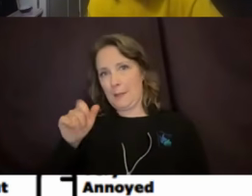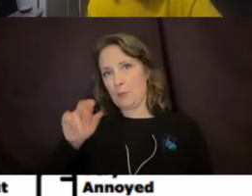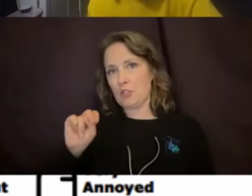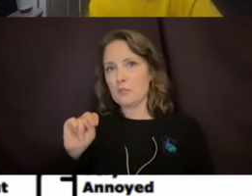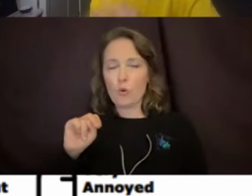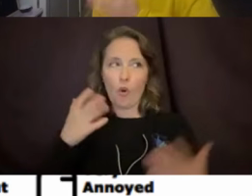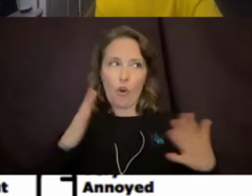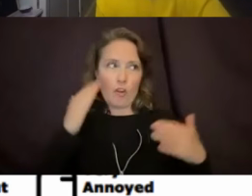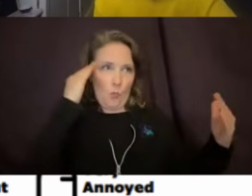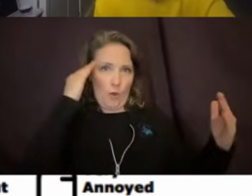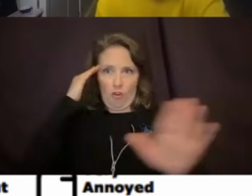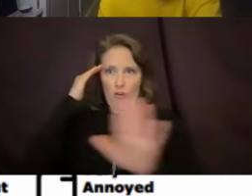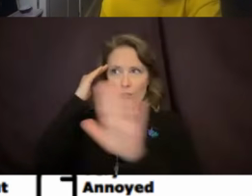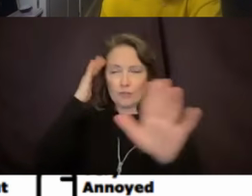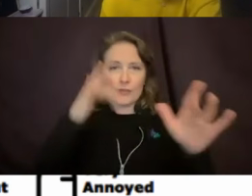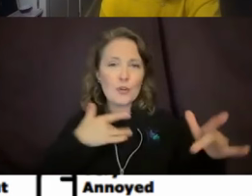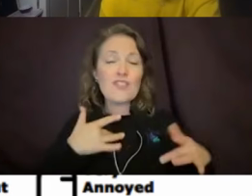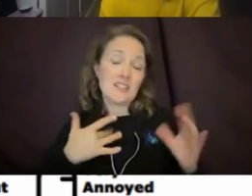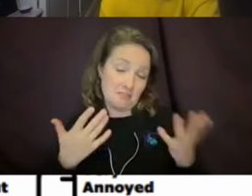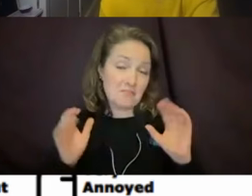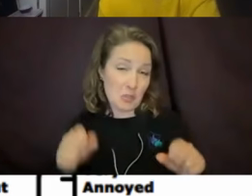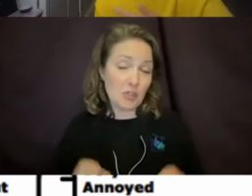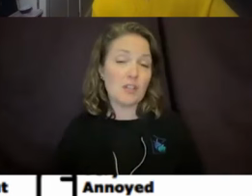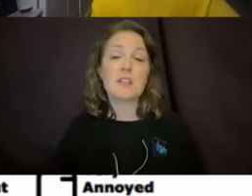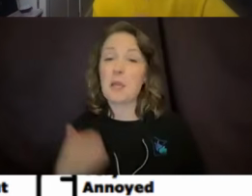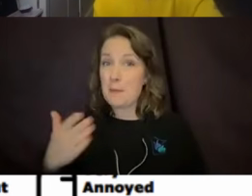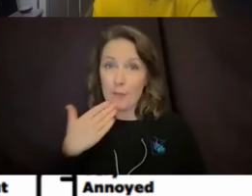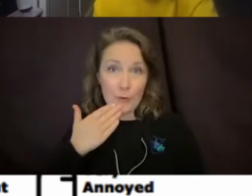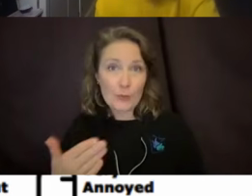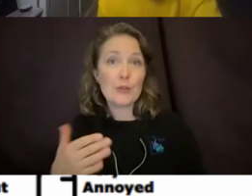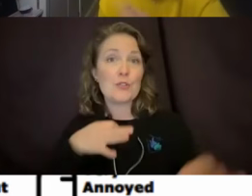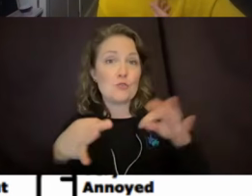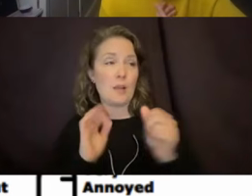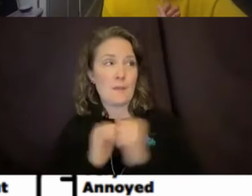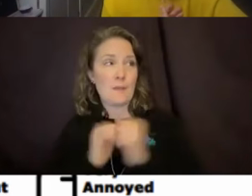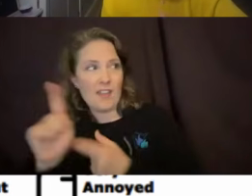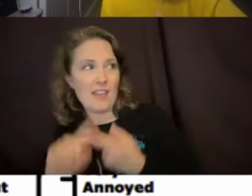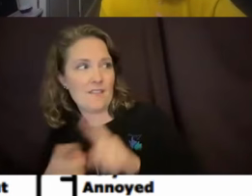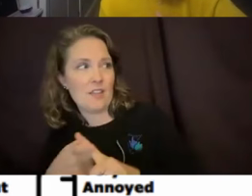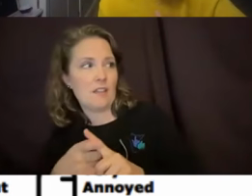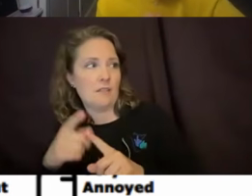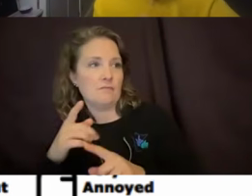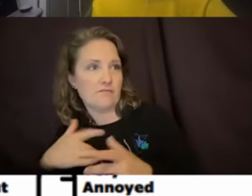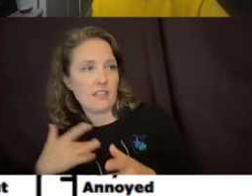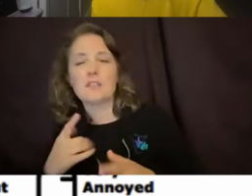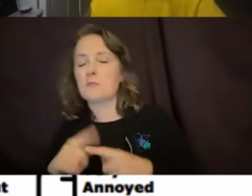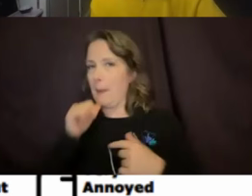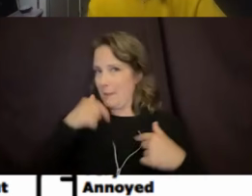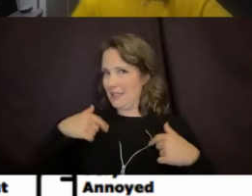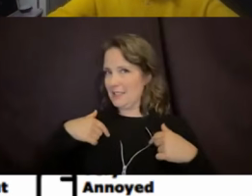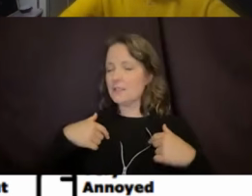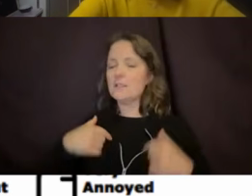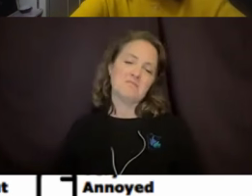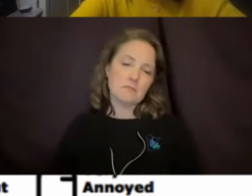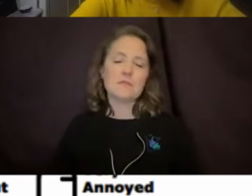are feeling. So they might be able to do this activity really well when describing how others feel, but not how they feel themselves. So that's something to be